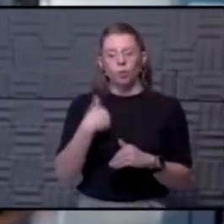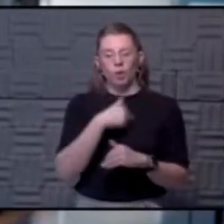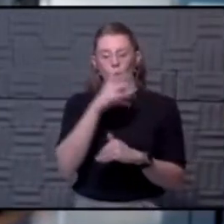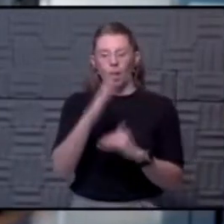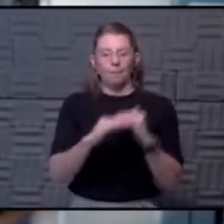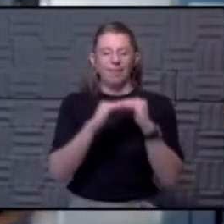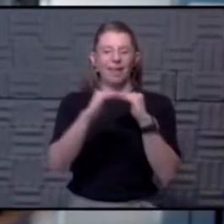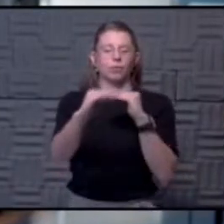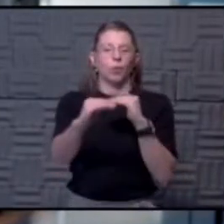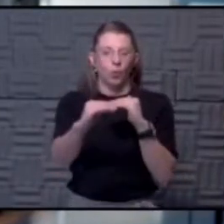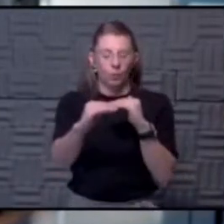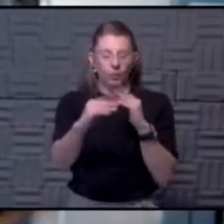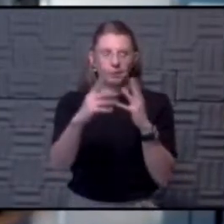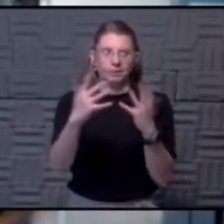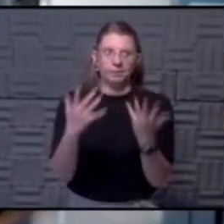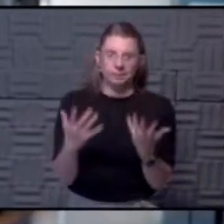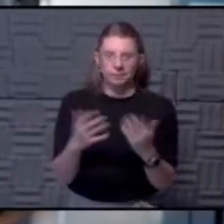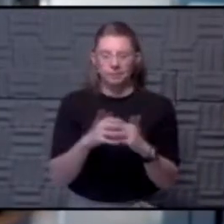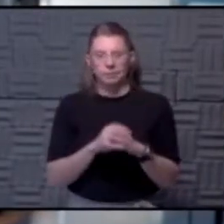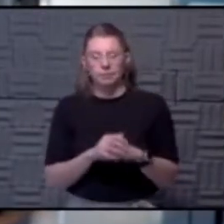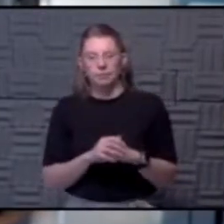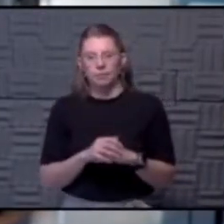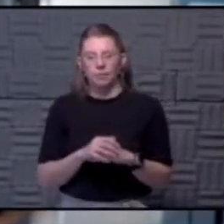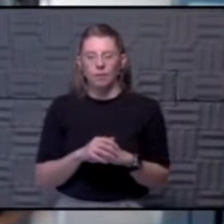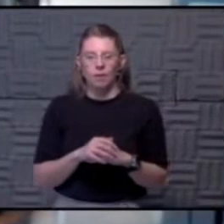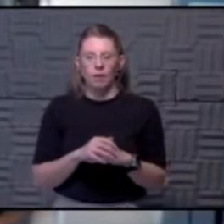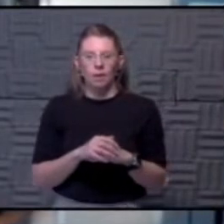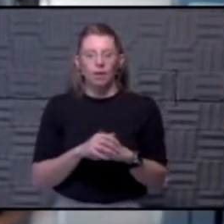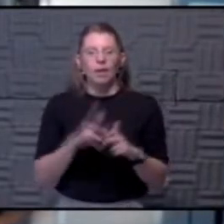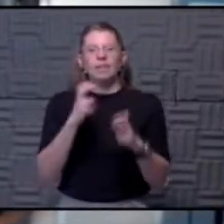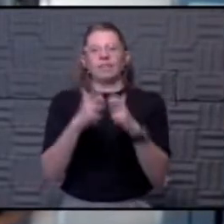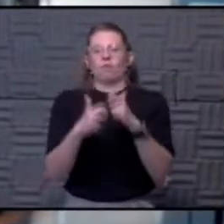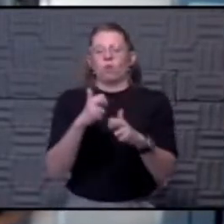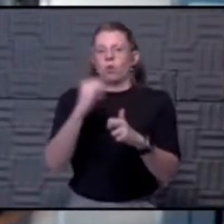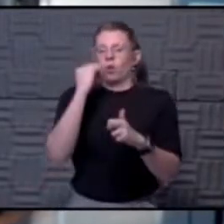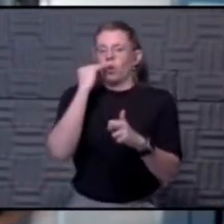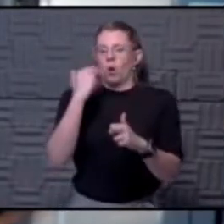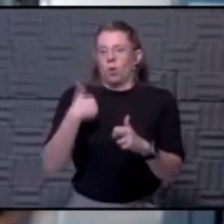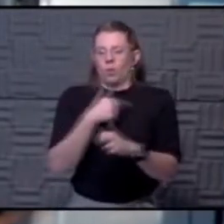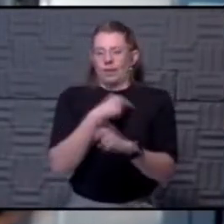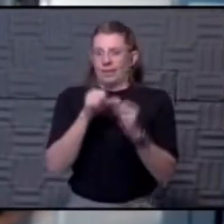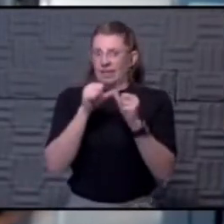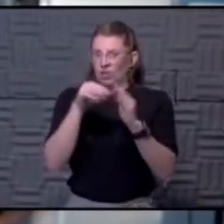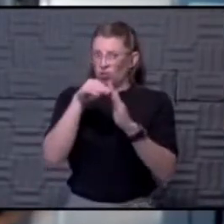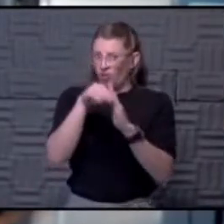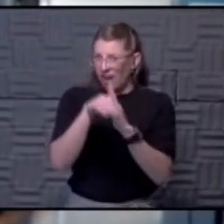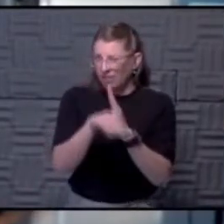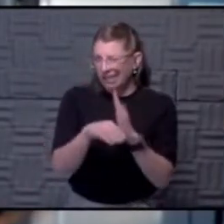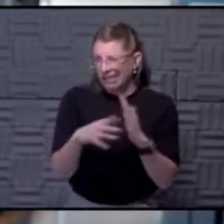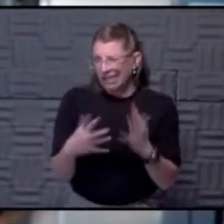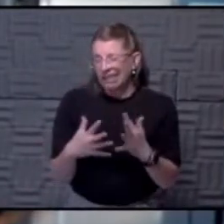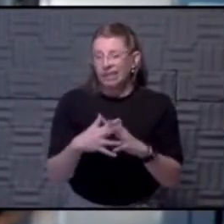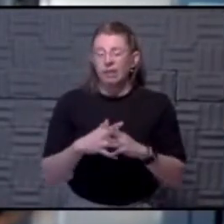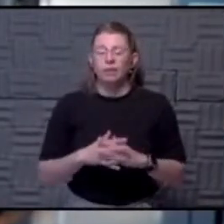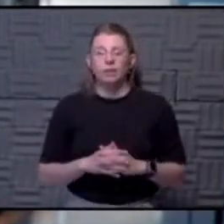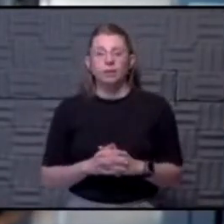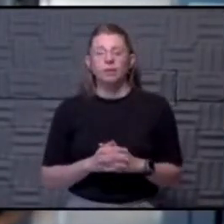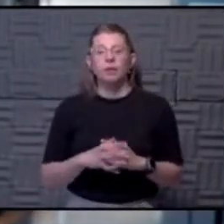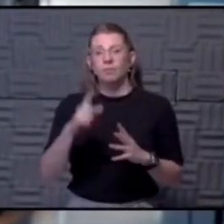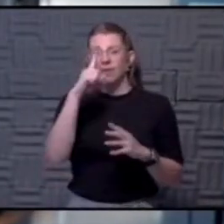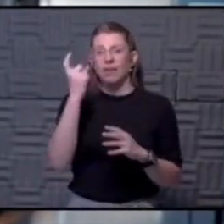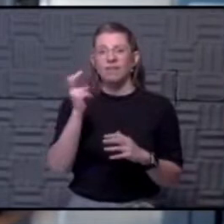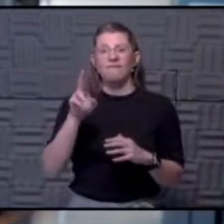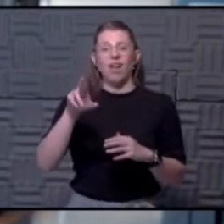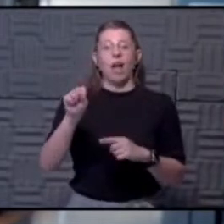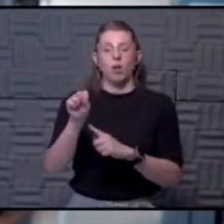at some level. That it's, of course, difficult to know, will we continue to drop? And because the virus